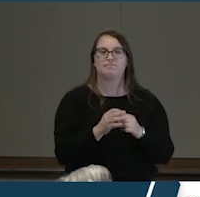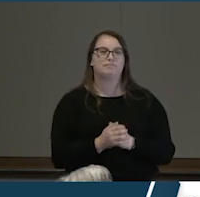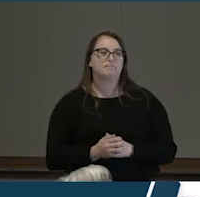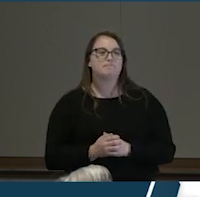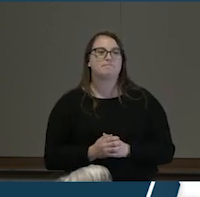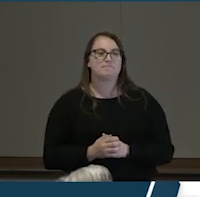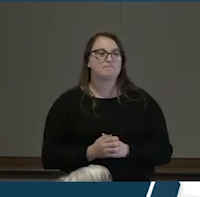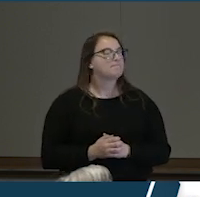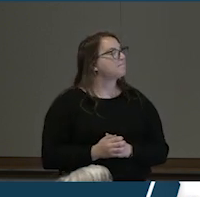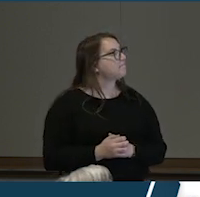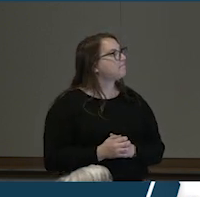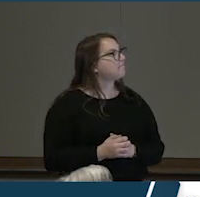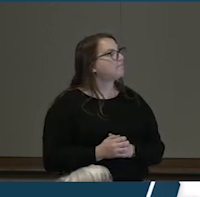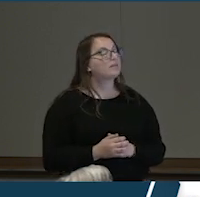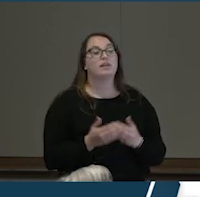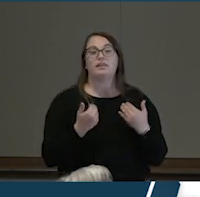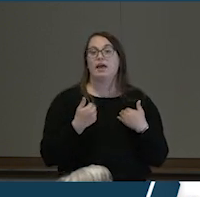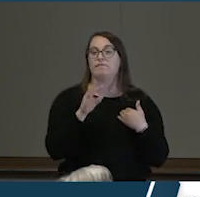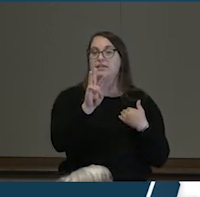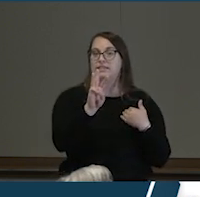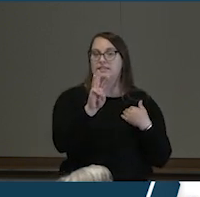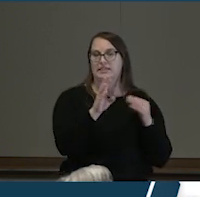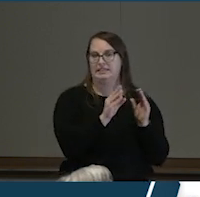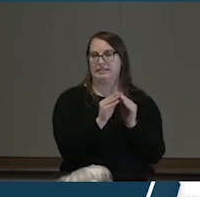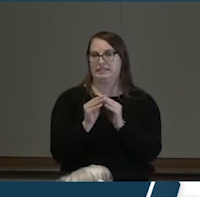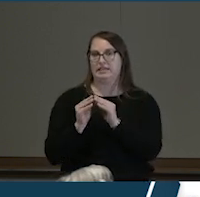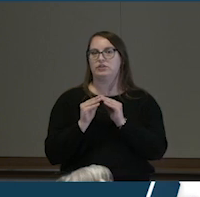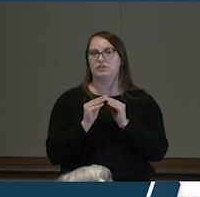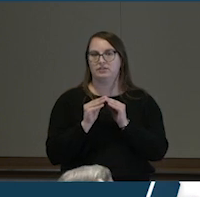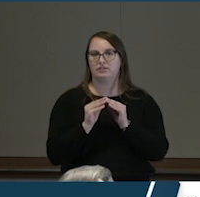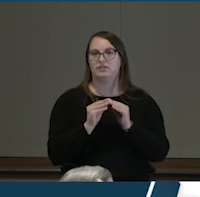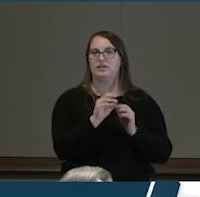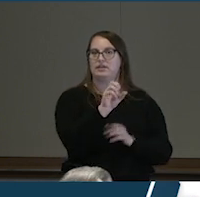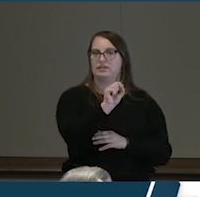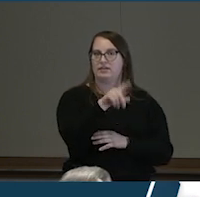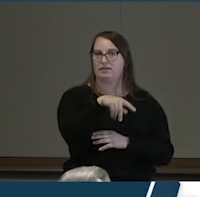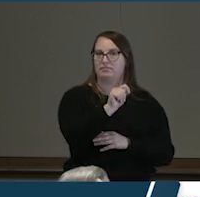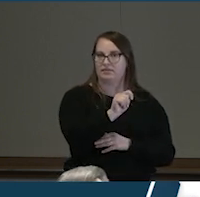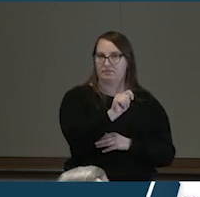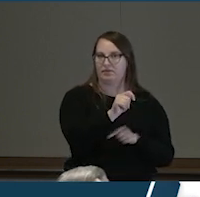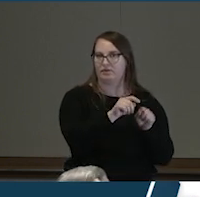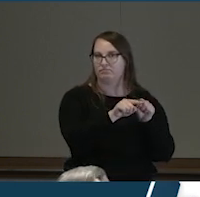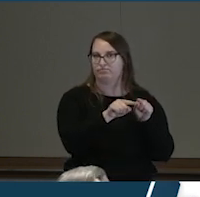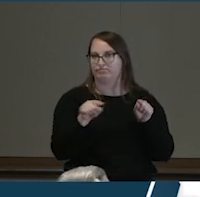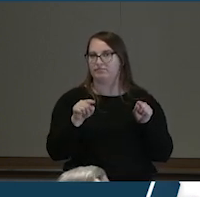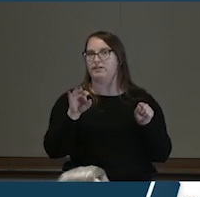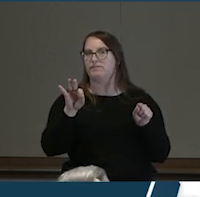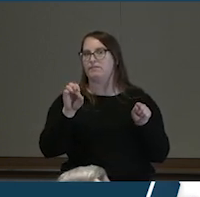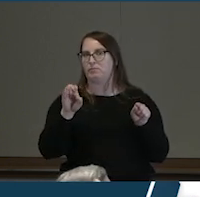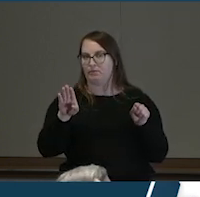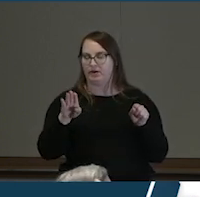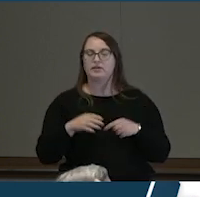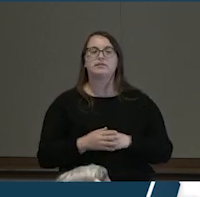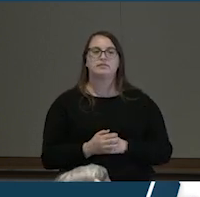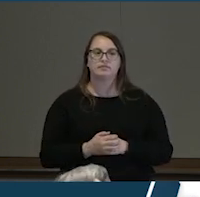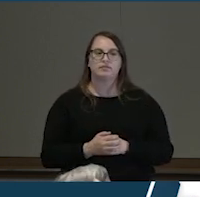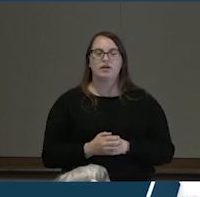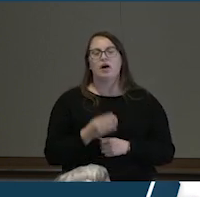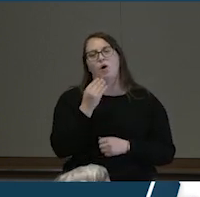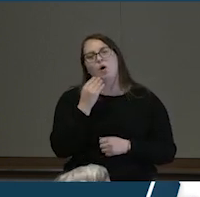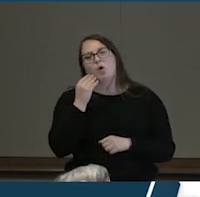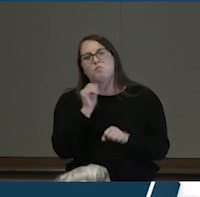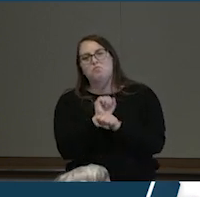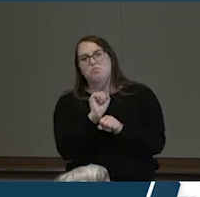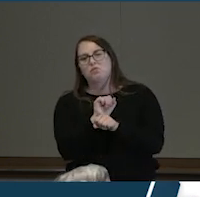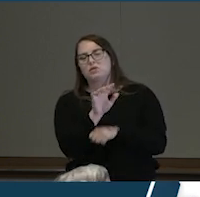So there's 6 sessions. Like again, we start in September, we go to February, and then you got homework. Homework is usually